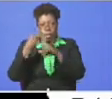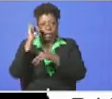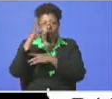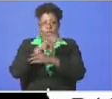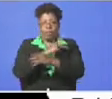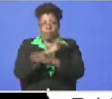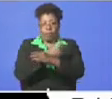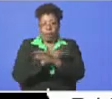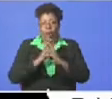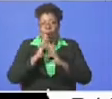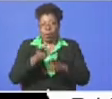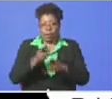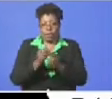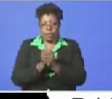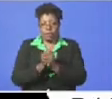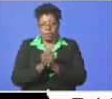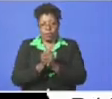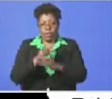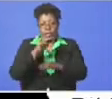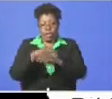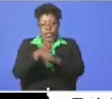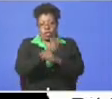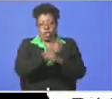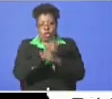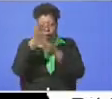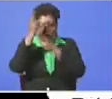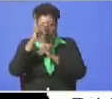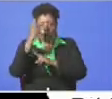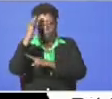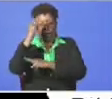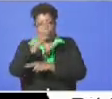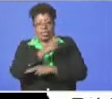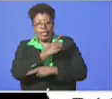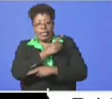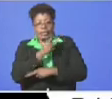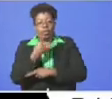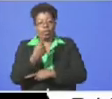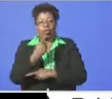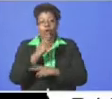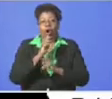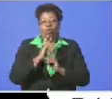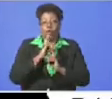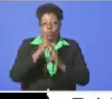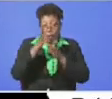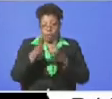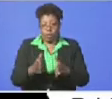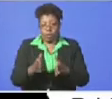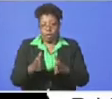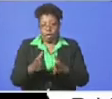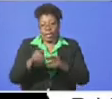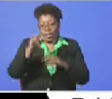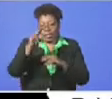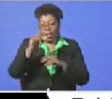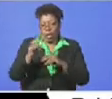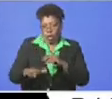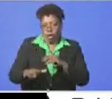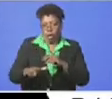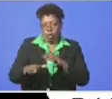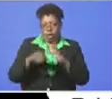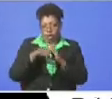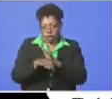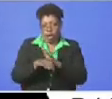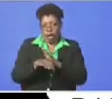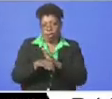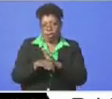COVID-19 orders. Well, Minister of National Security, the Honorable Marvin Dames, told reporters that the country's low crime numbers outpace